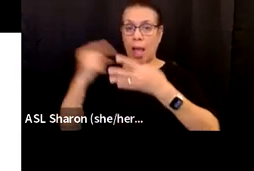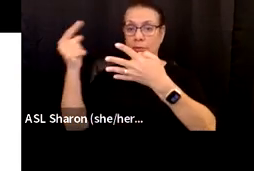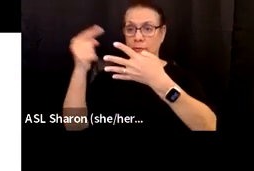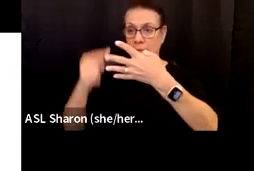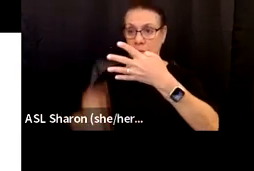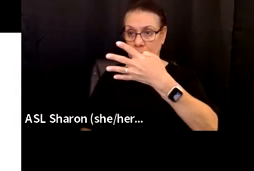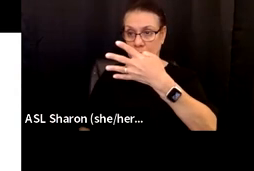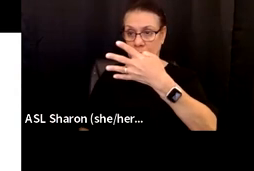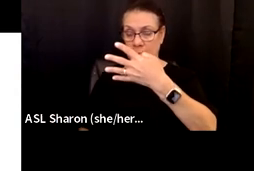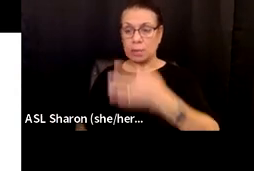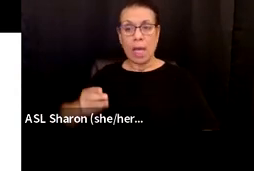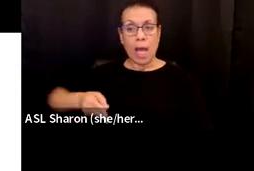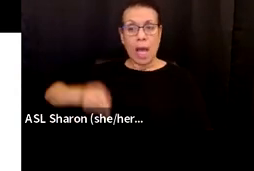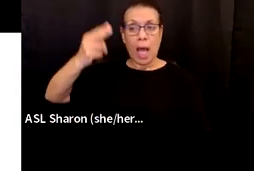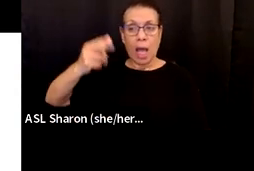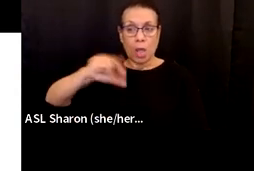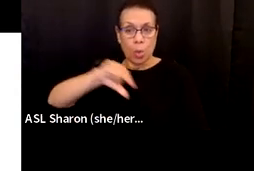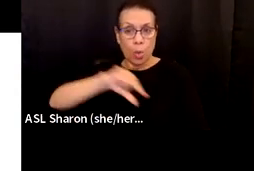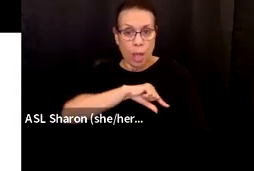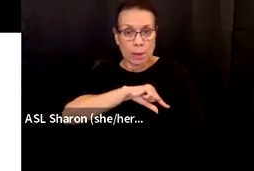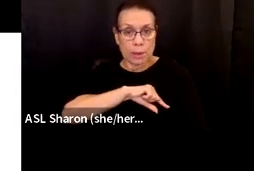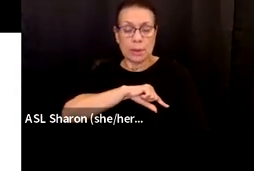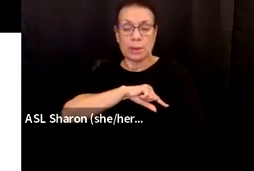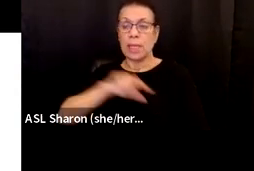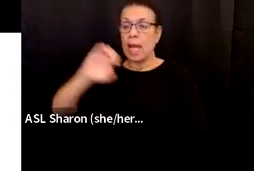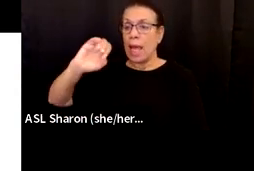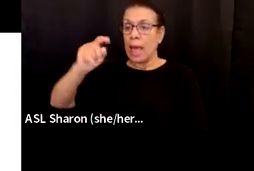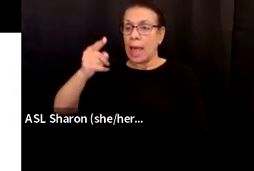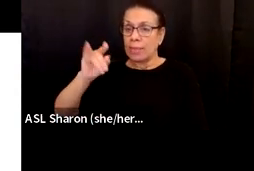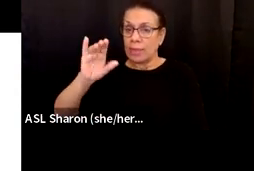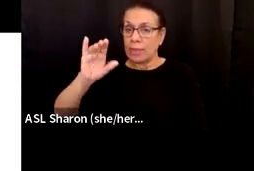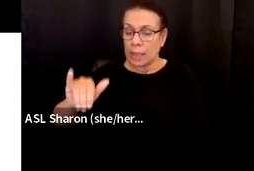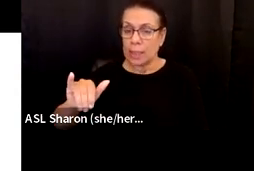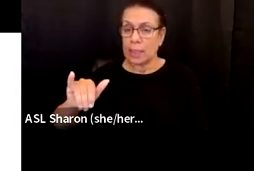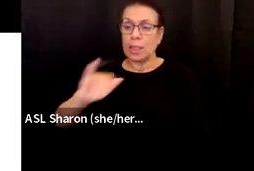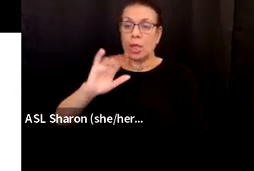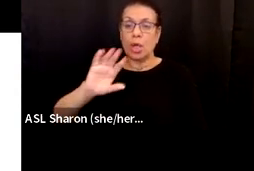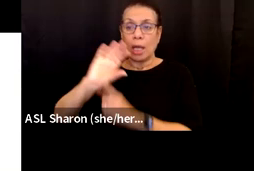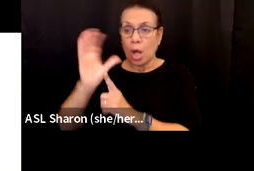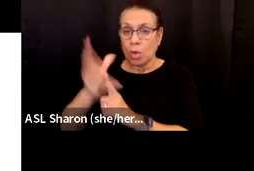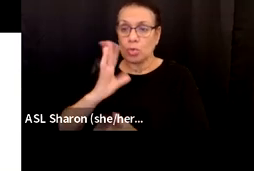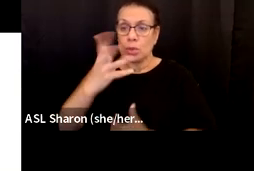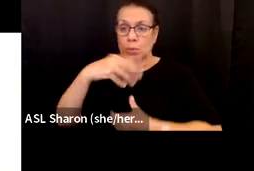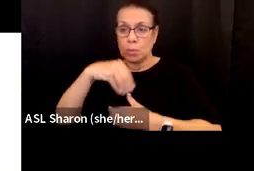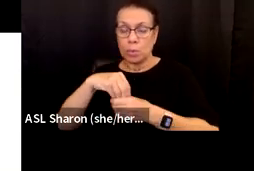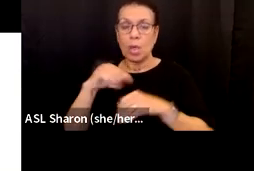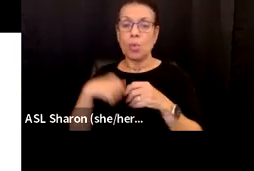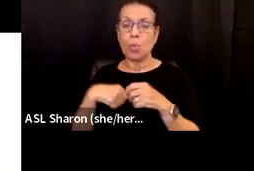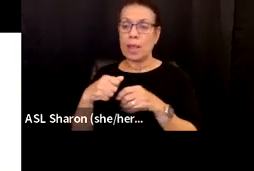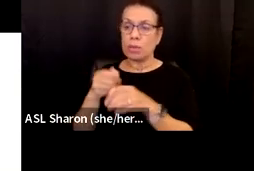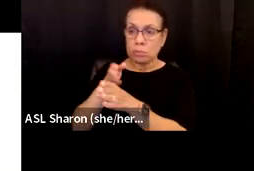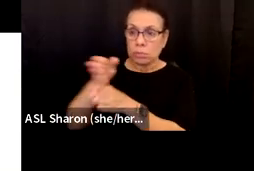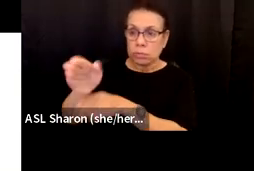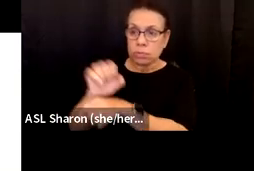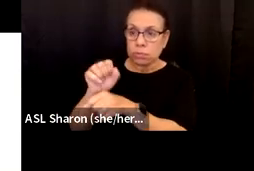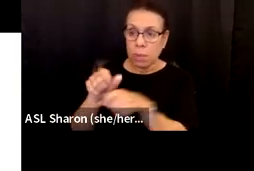particularly high quality ethnically and culturally responsive curriculum instruction in career pathways what they can